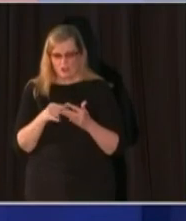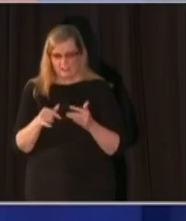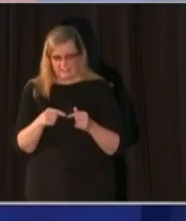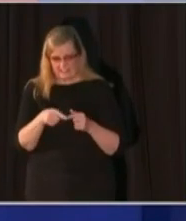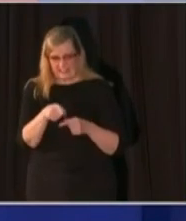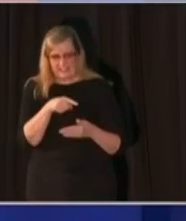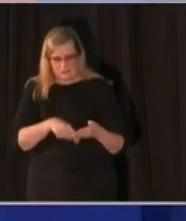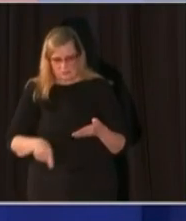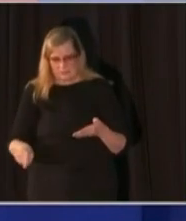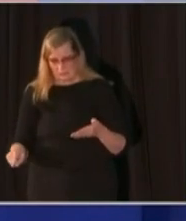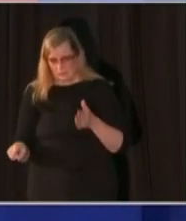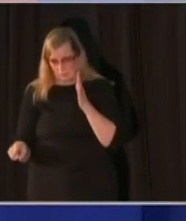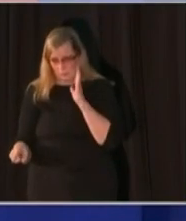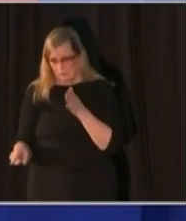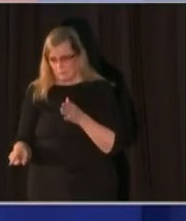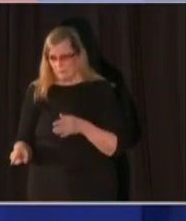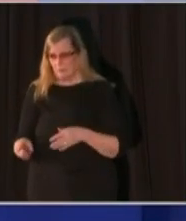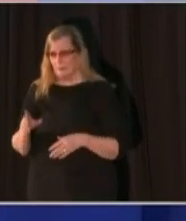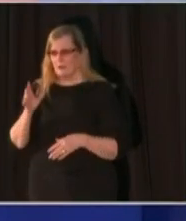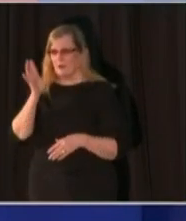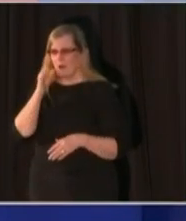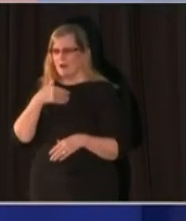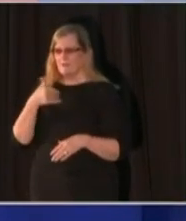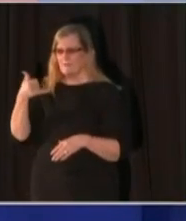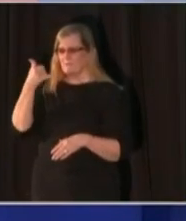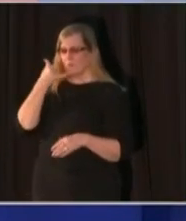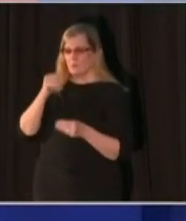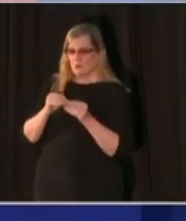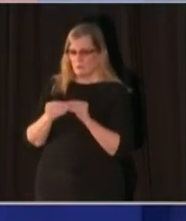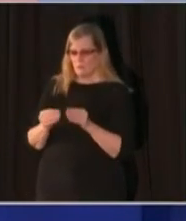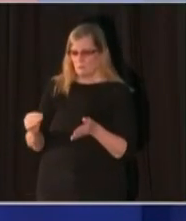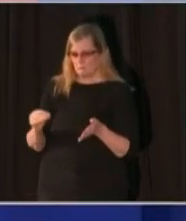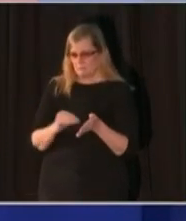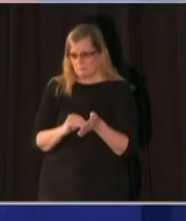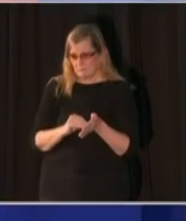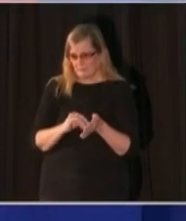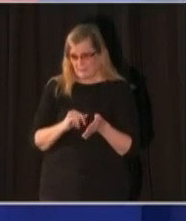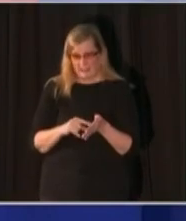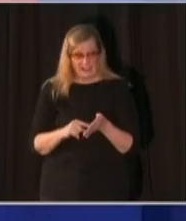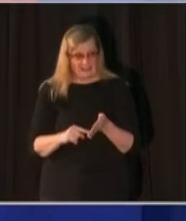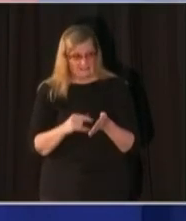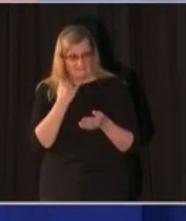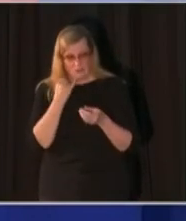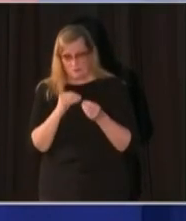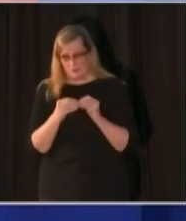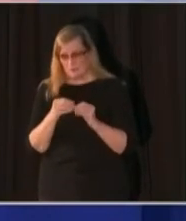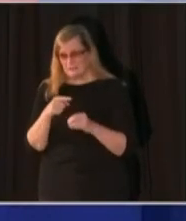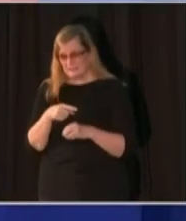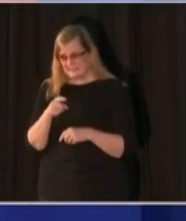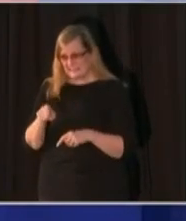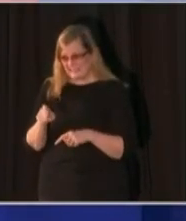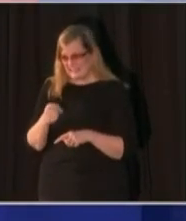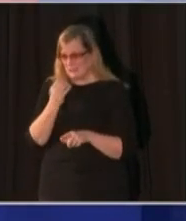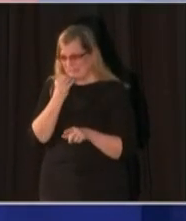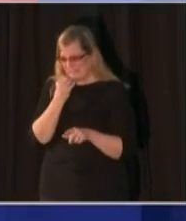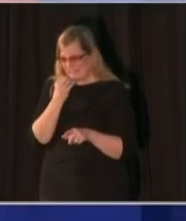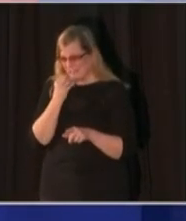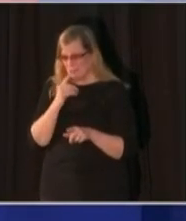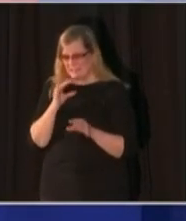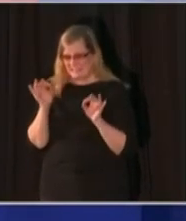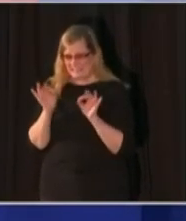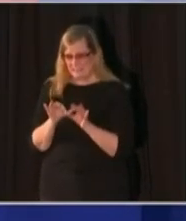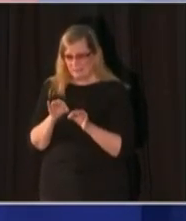we will have a hotline for residents to call if they need food or other essential items. This is for